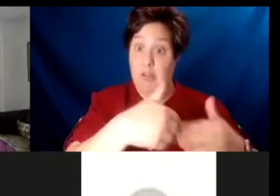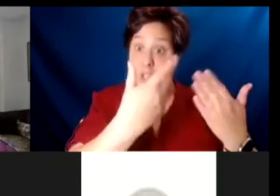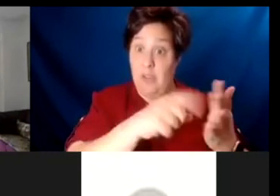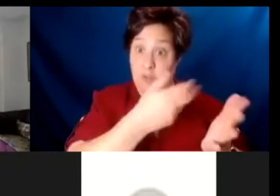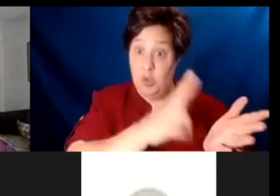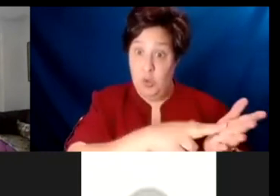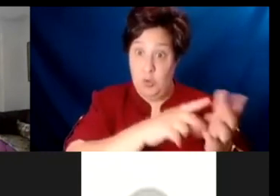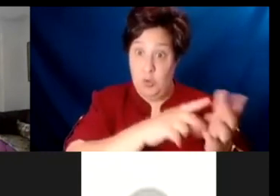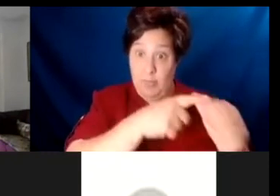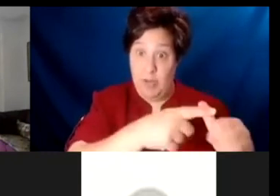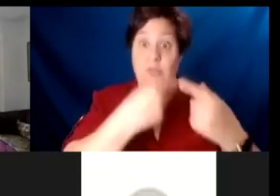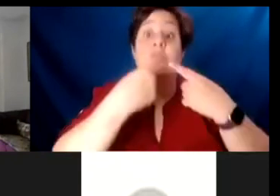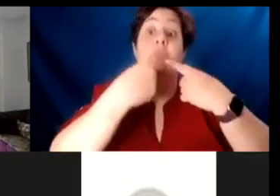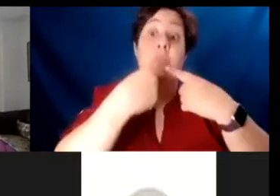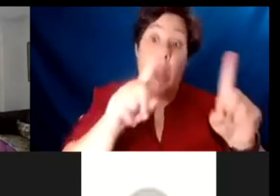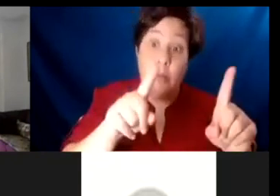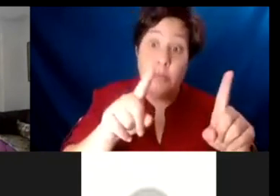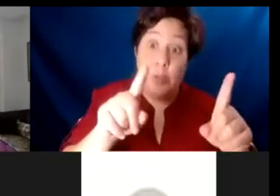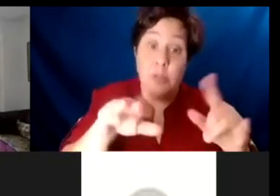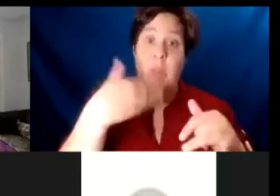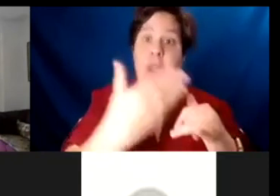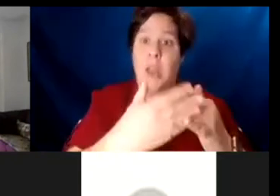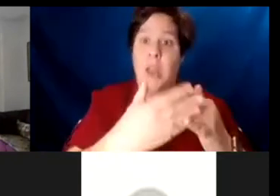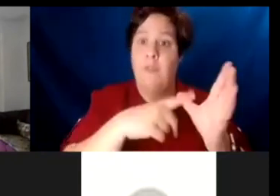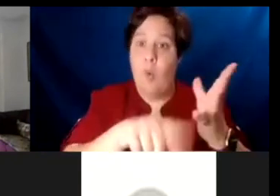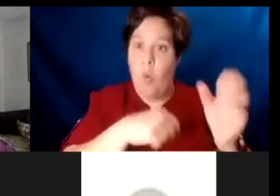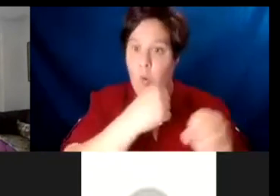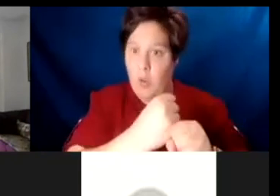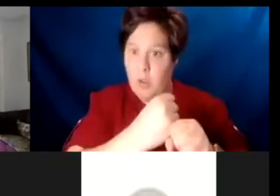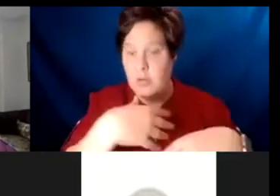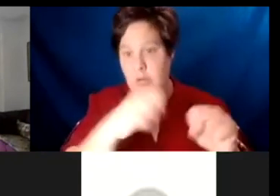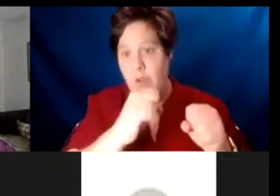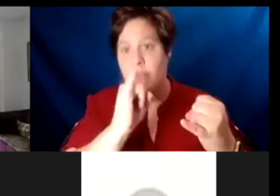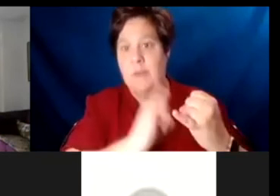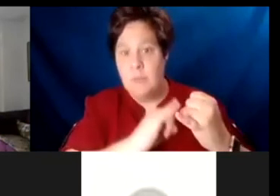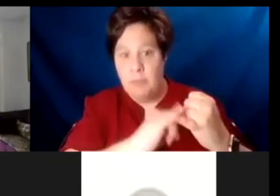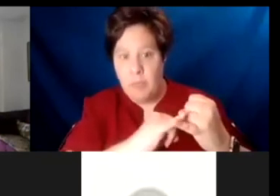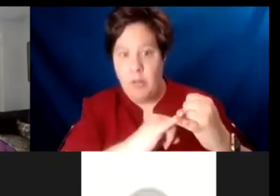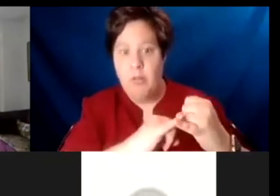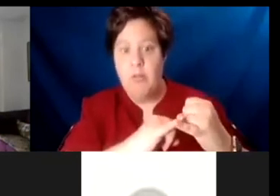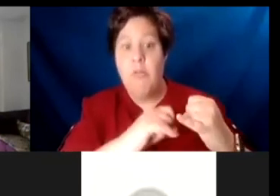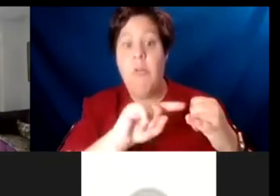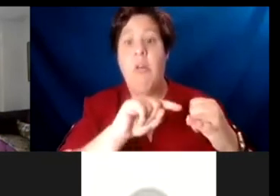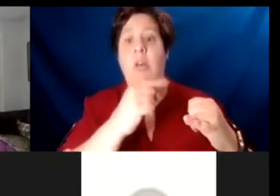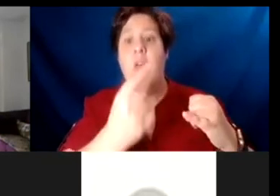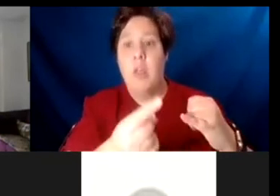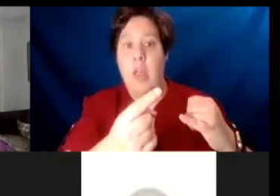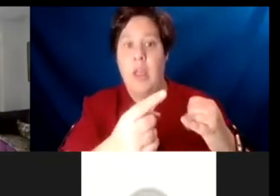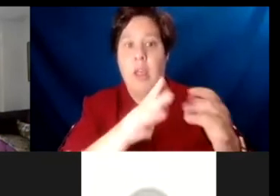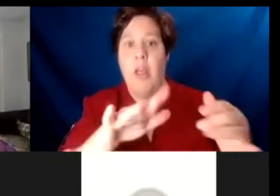the announcement by the end of August, beginning of September, and the